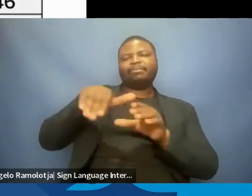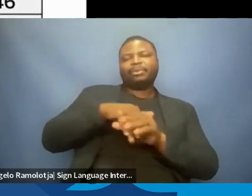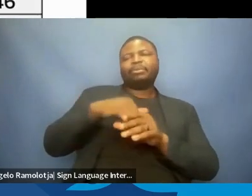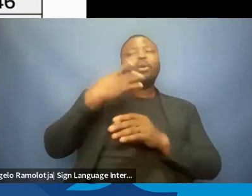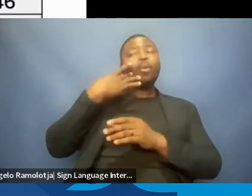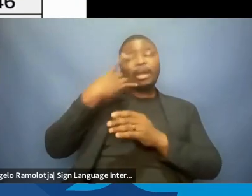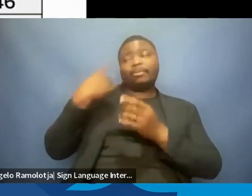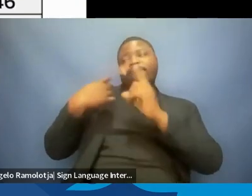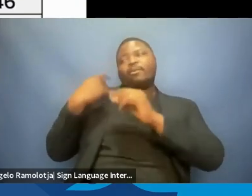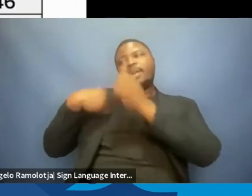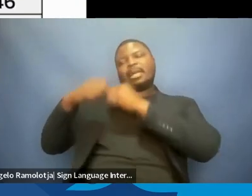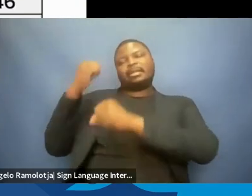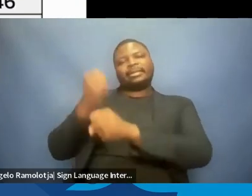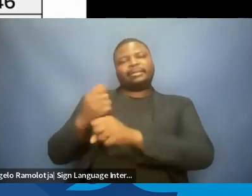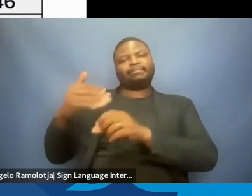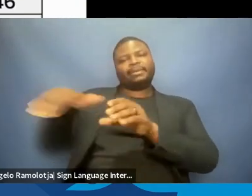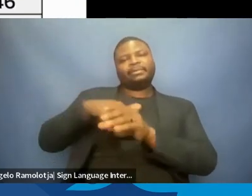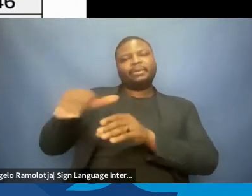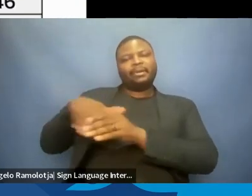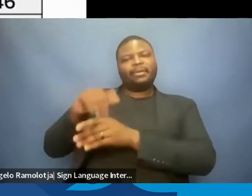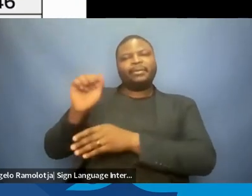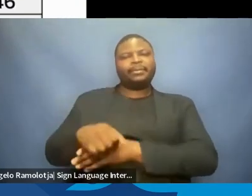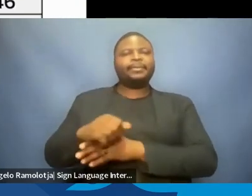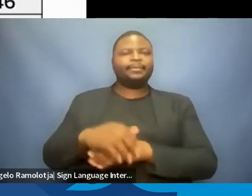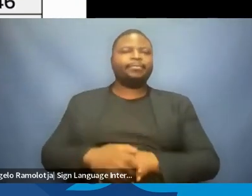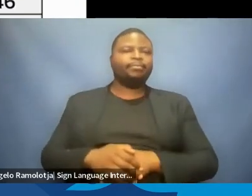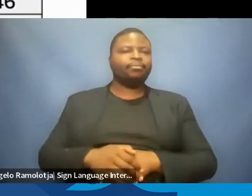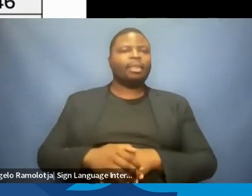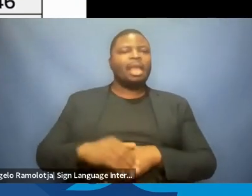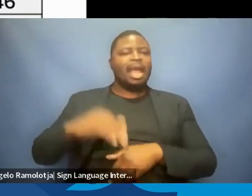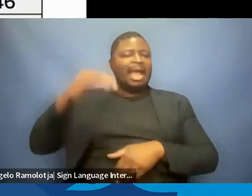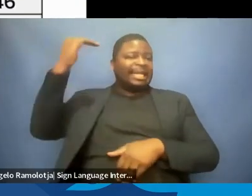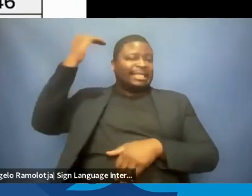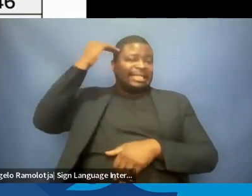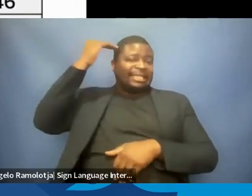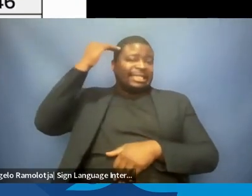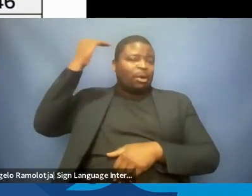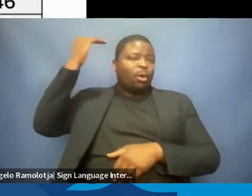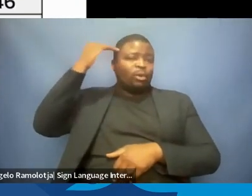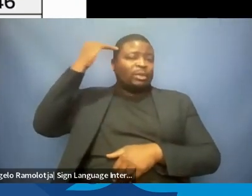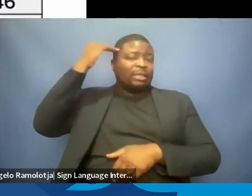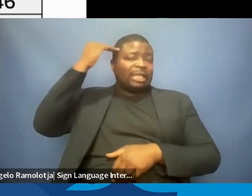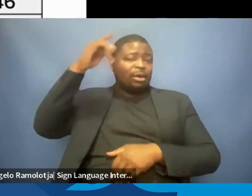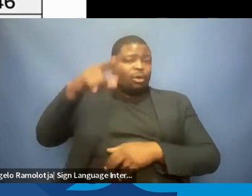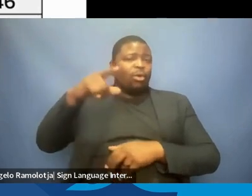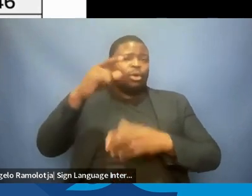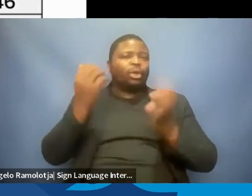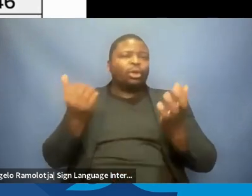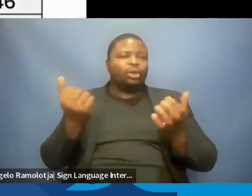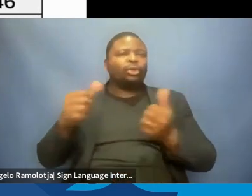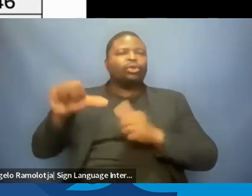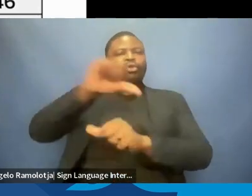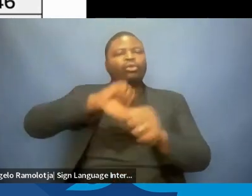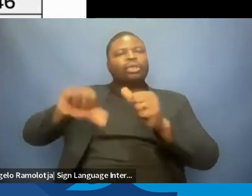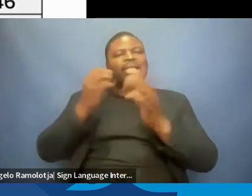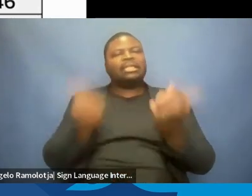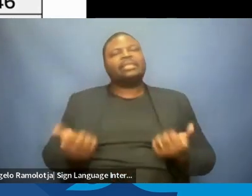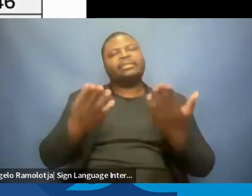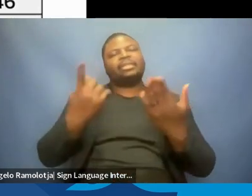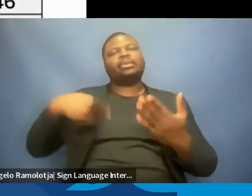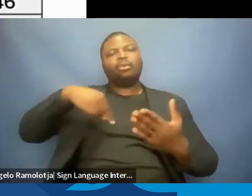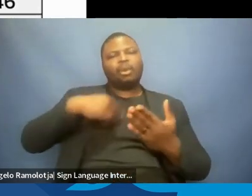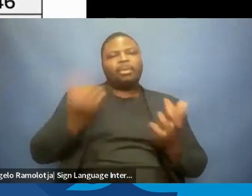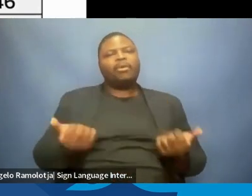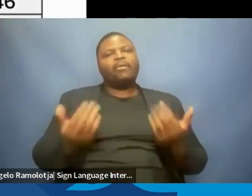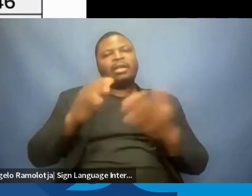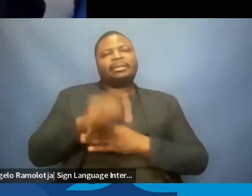the past financial year, and we've enrolled just under 1,000 new beneficiaries into the program over the